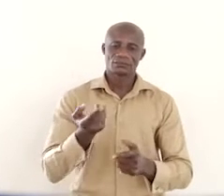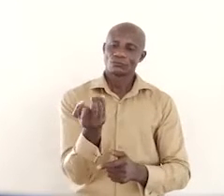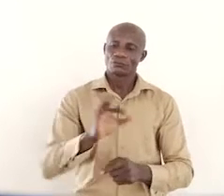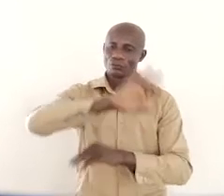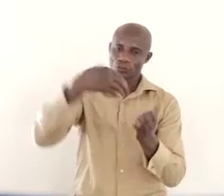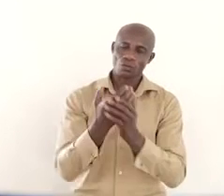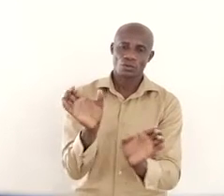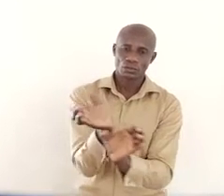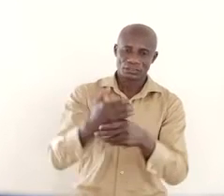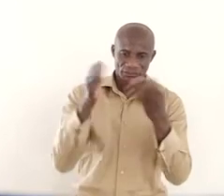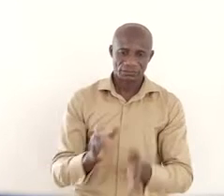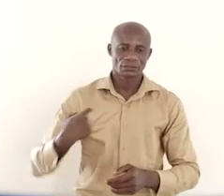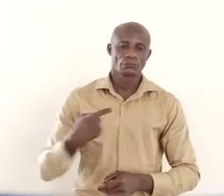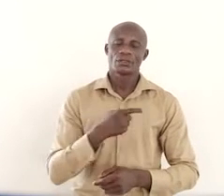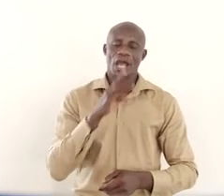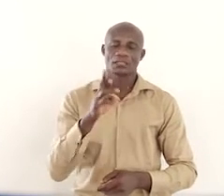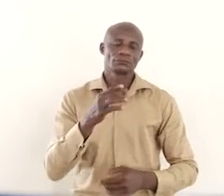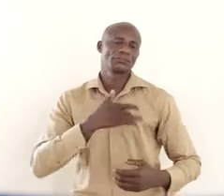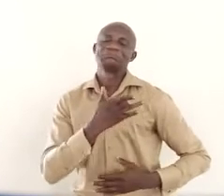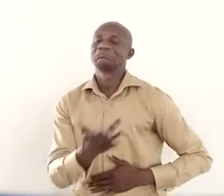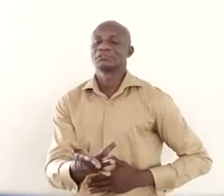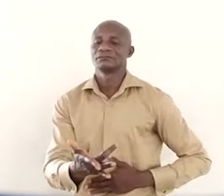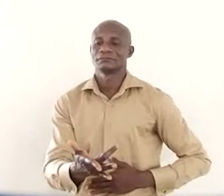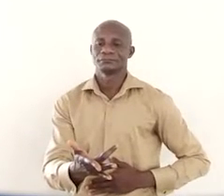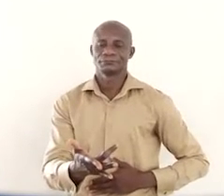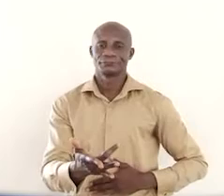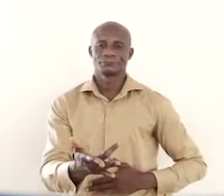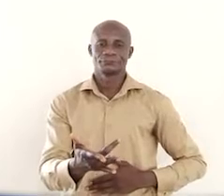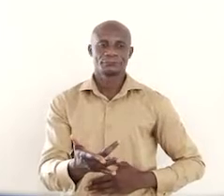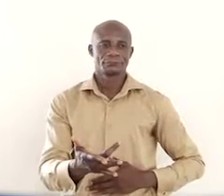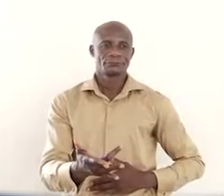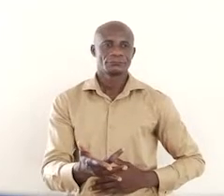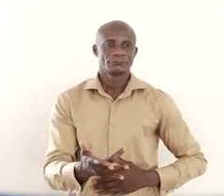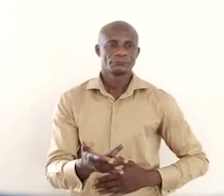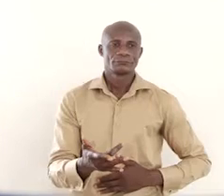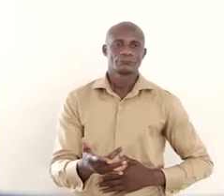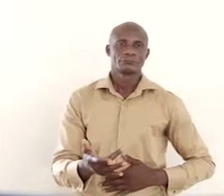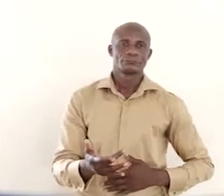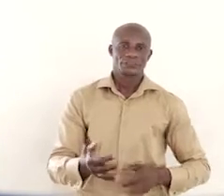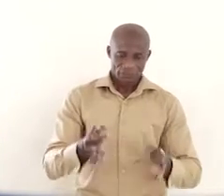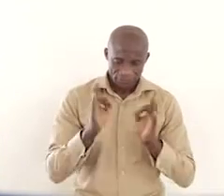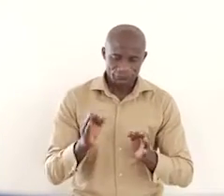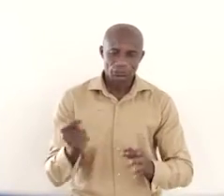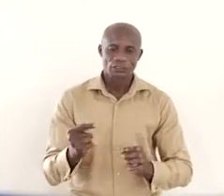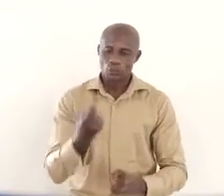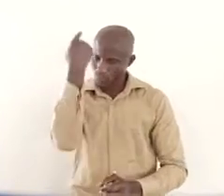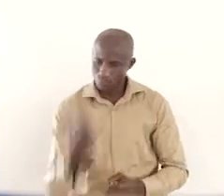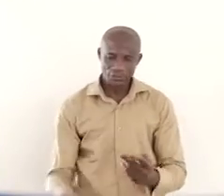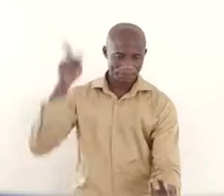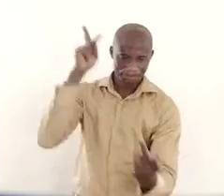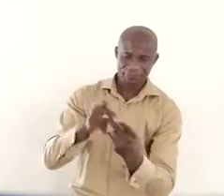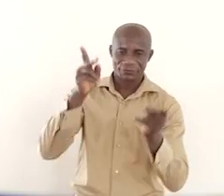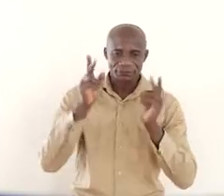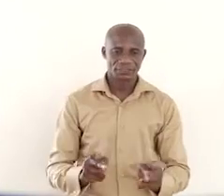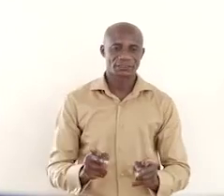all creatures, we are to be most pitied. If the only perfect person